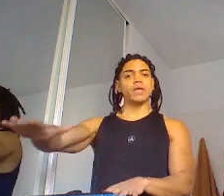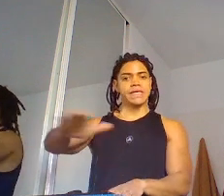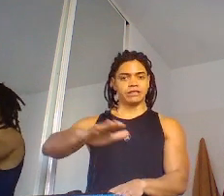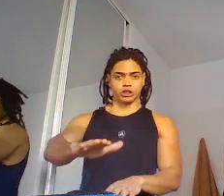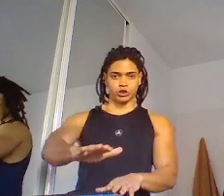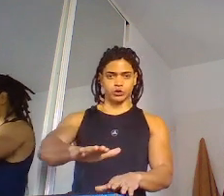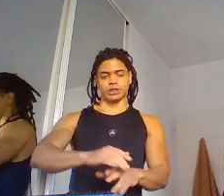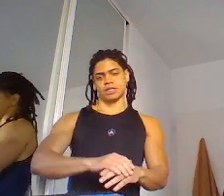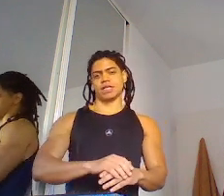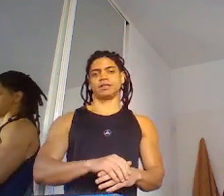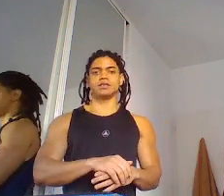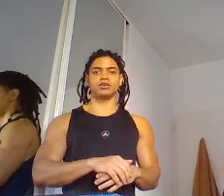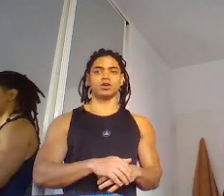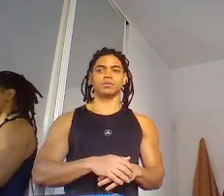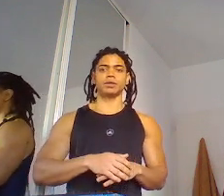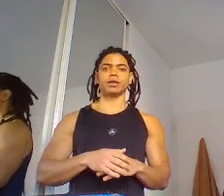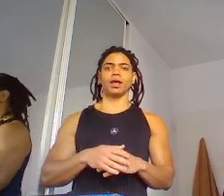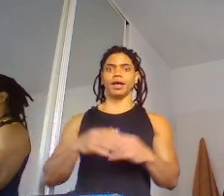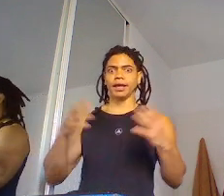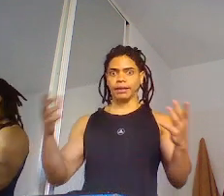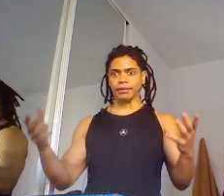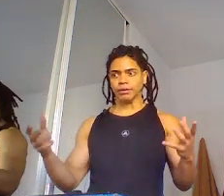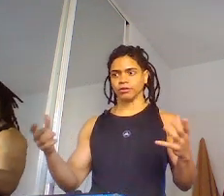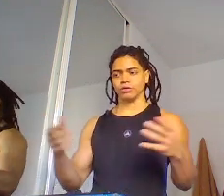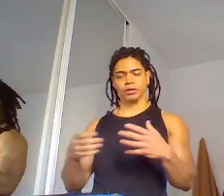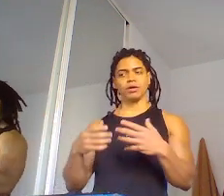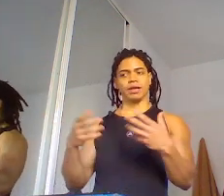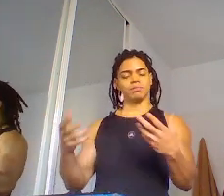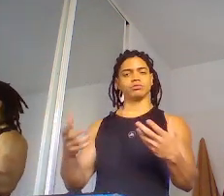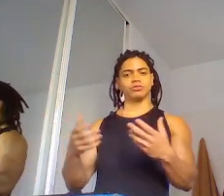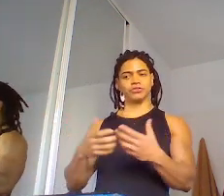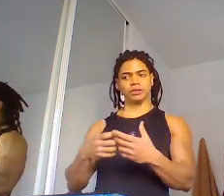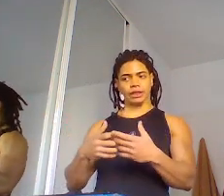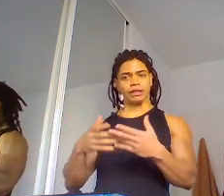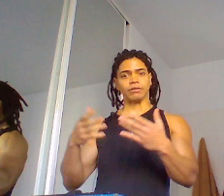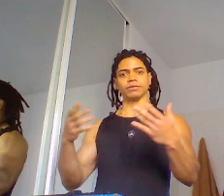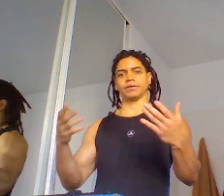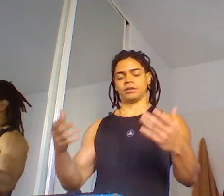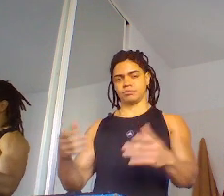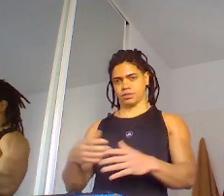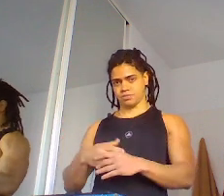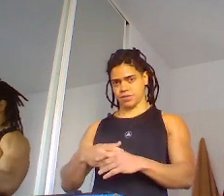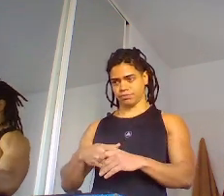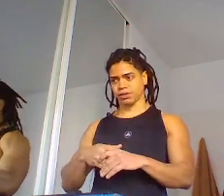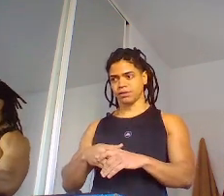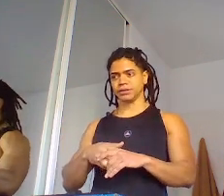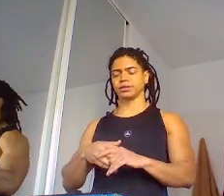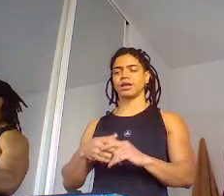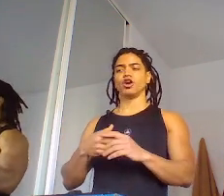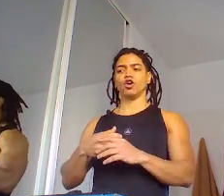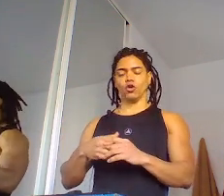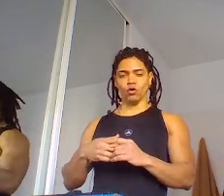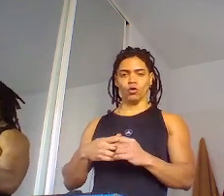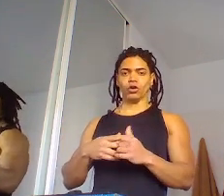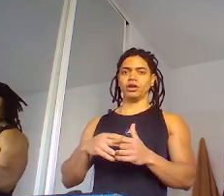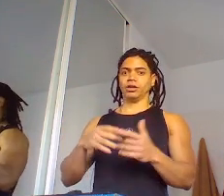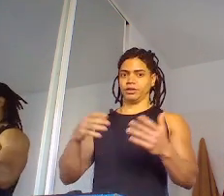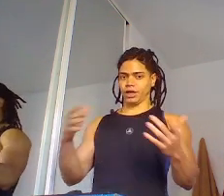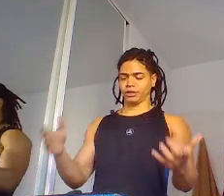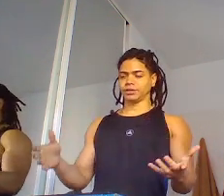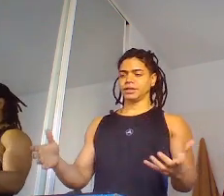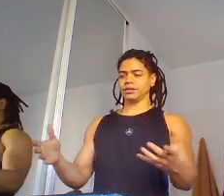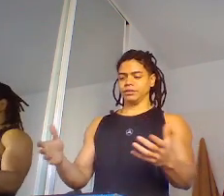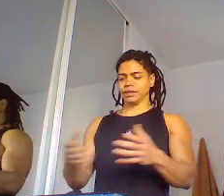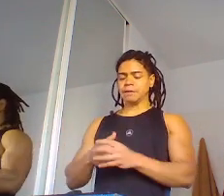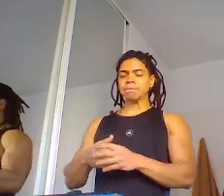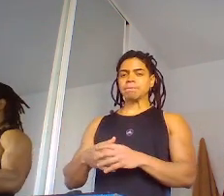you reach to the net income, and you're now able to see if a company made profit or